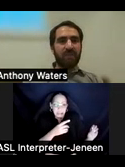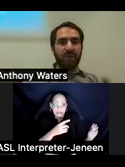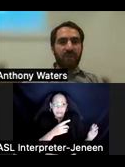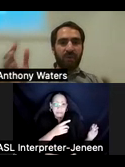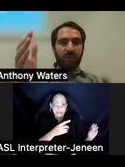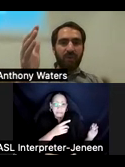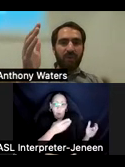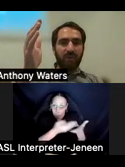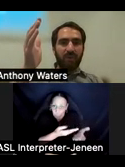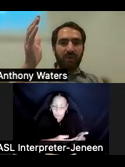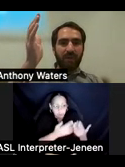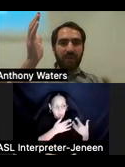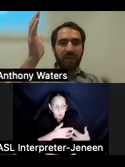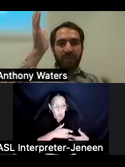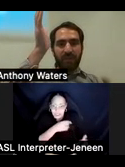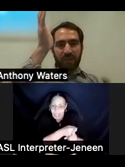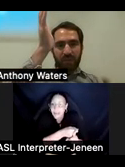And so